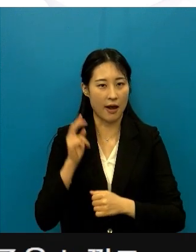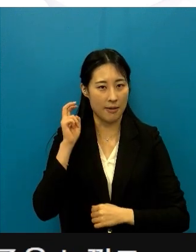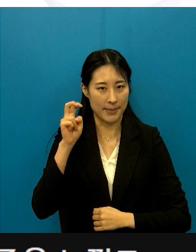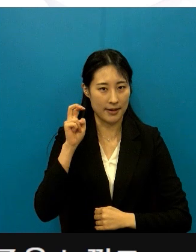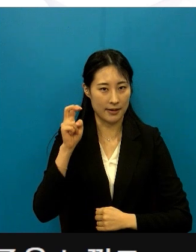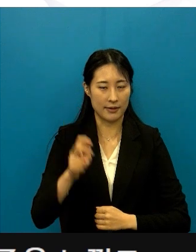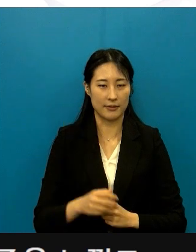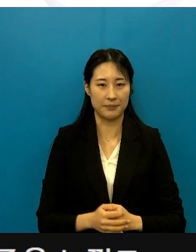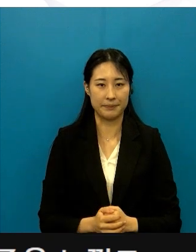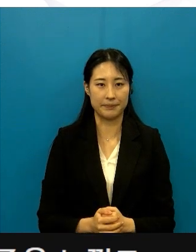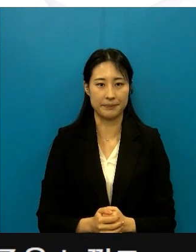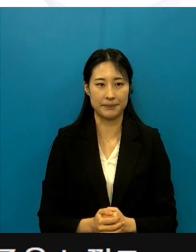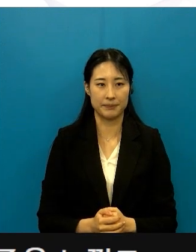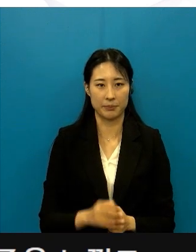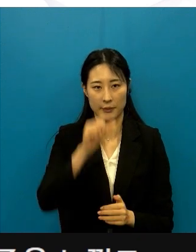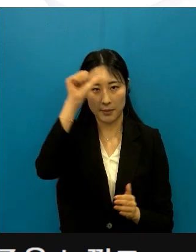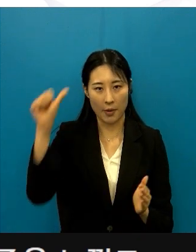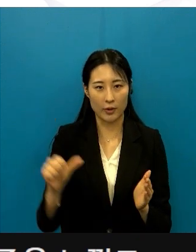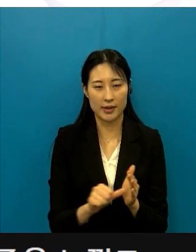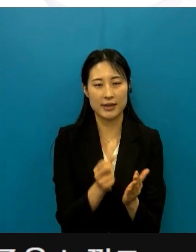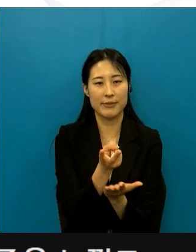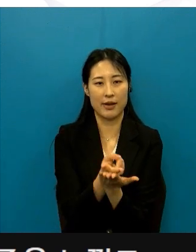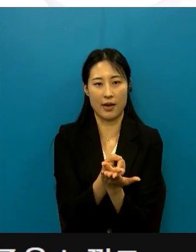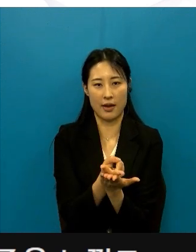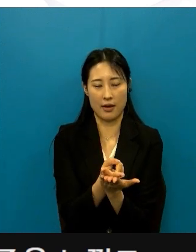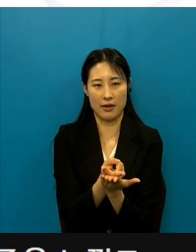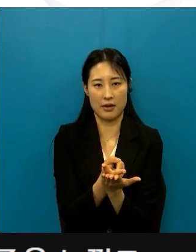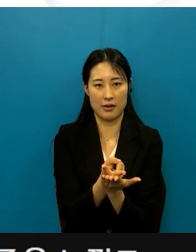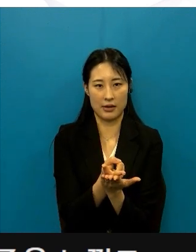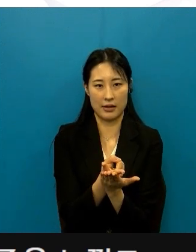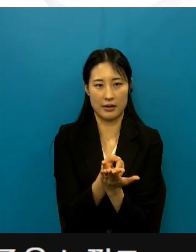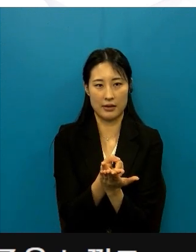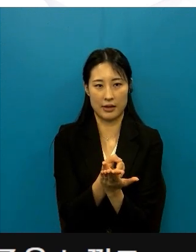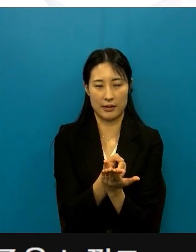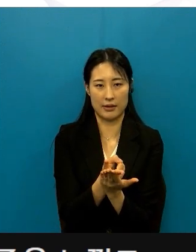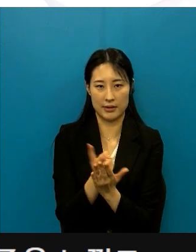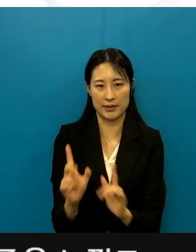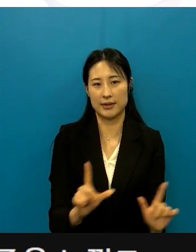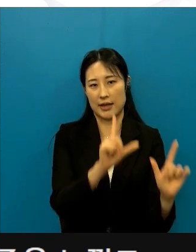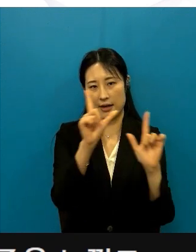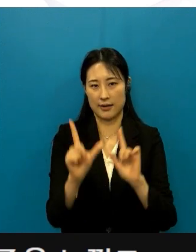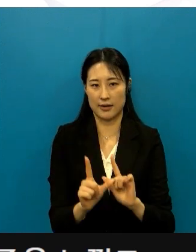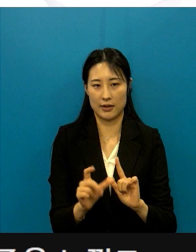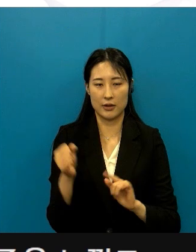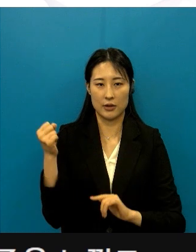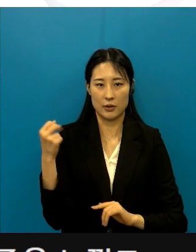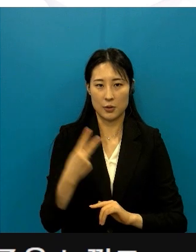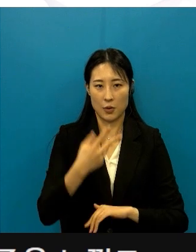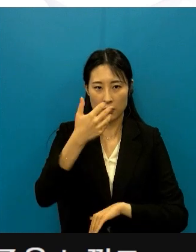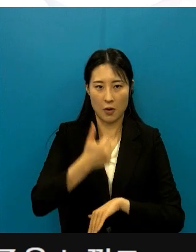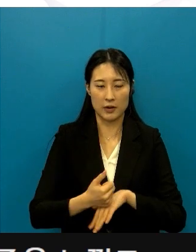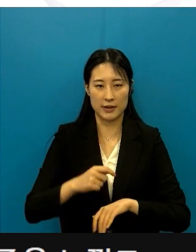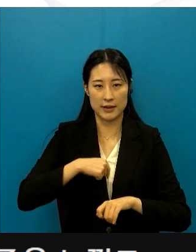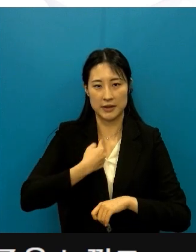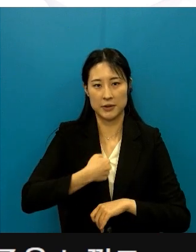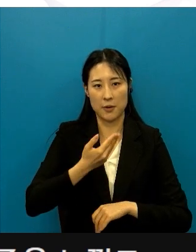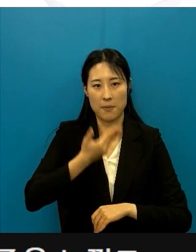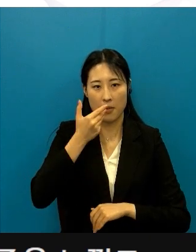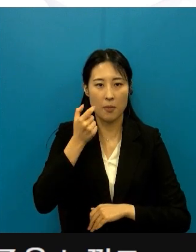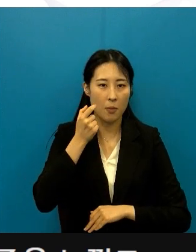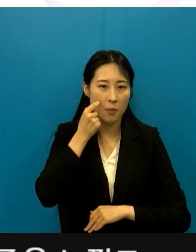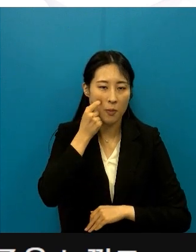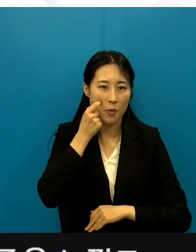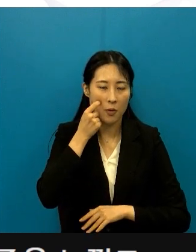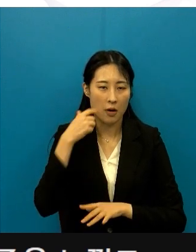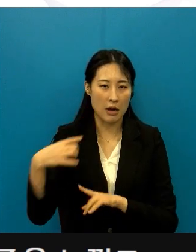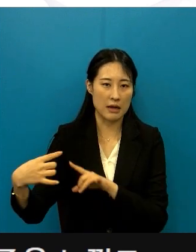bedridden and dependent on both gastric tube and ventilators. her sisters cared